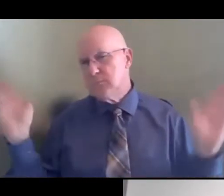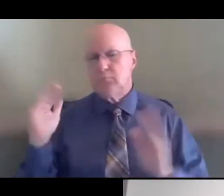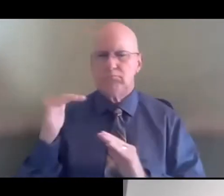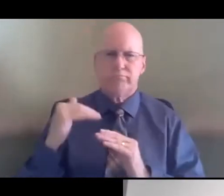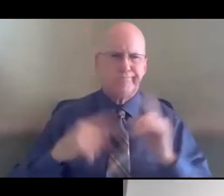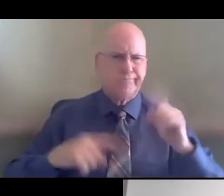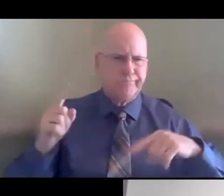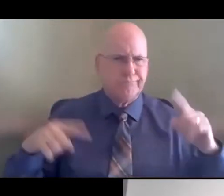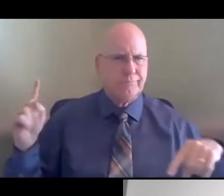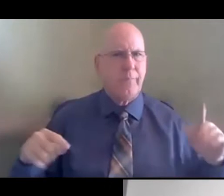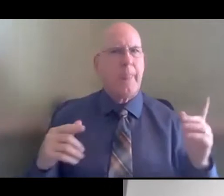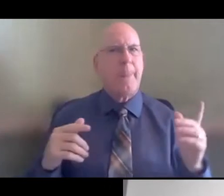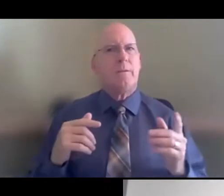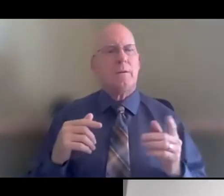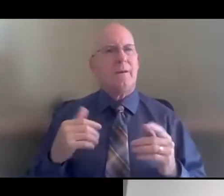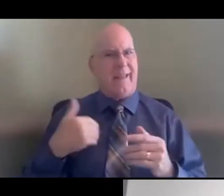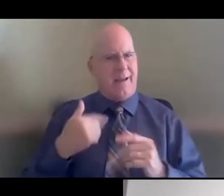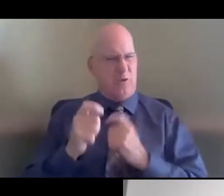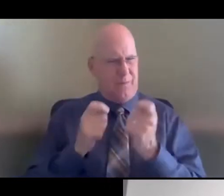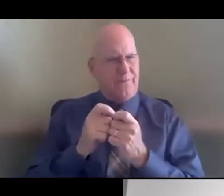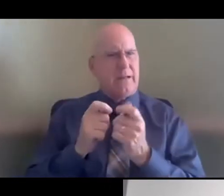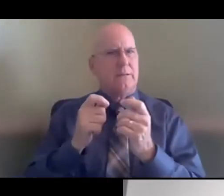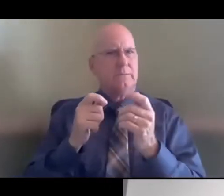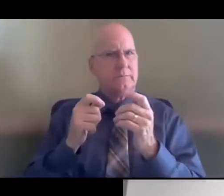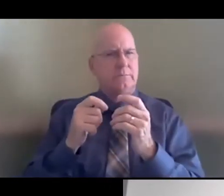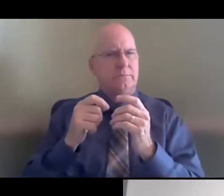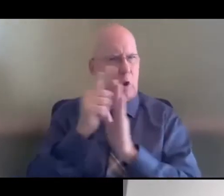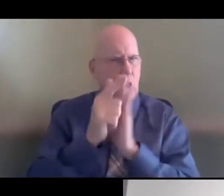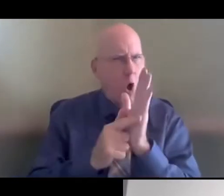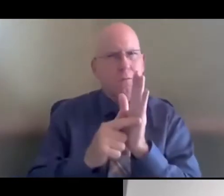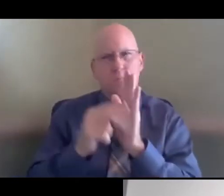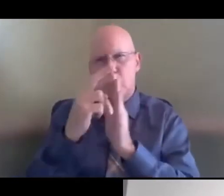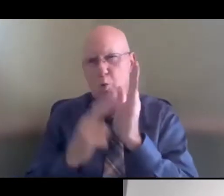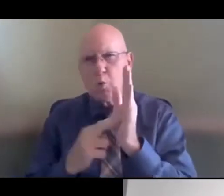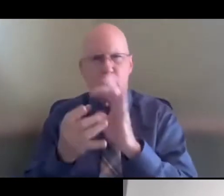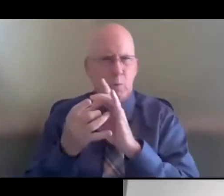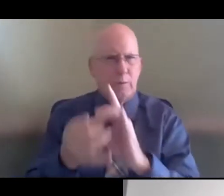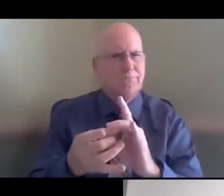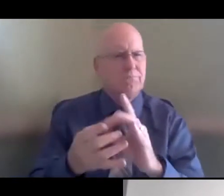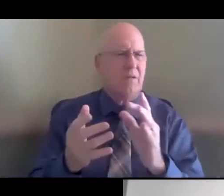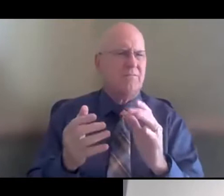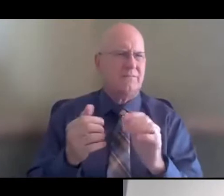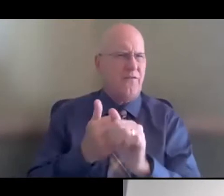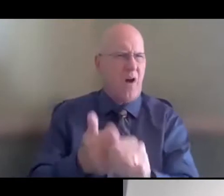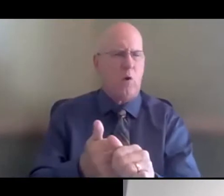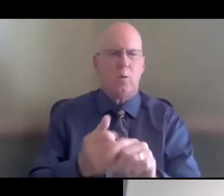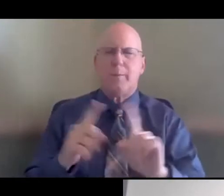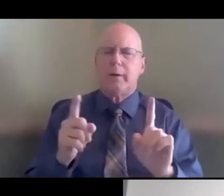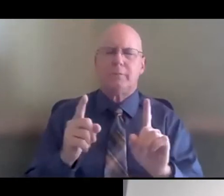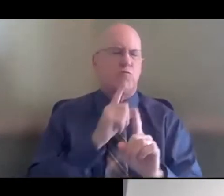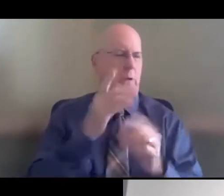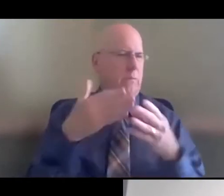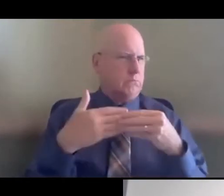out that govern how states should run ABLE programs states that it should be construed broadly. So things